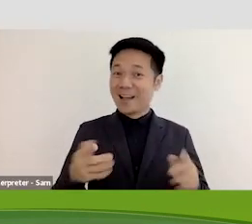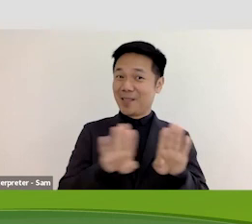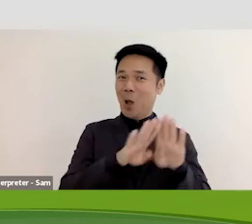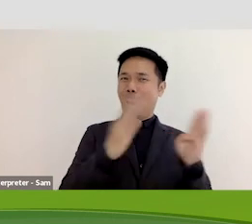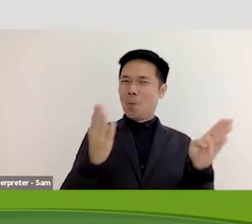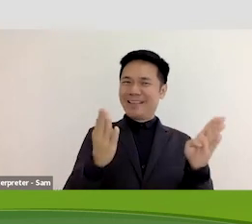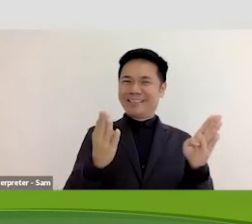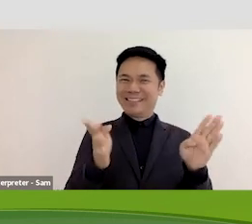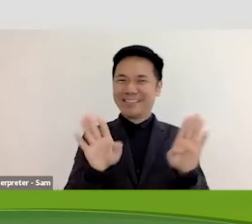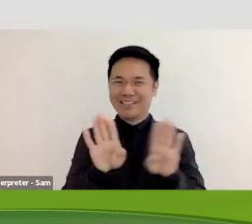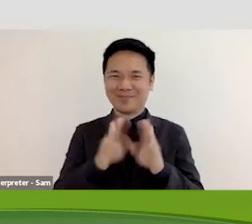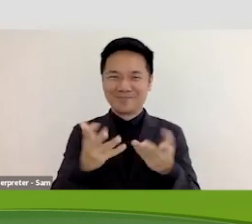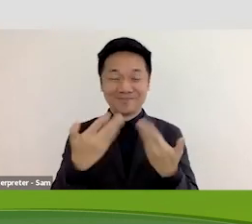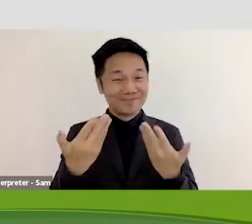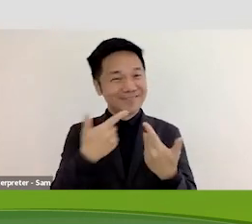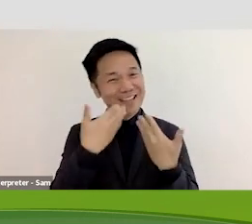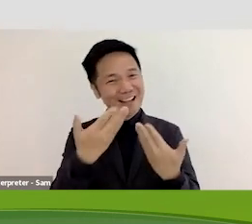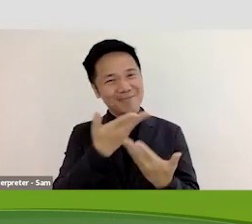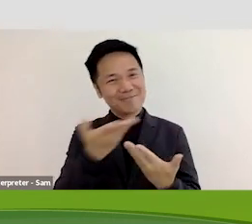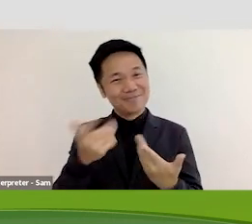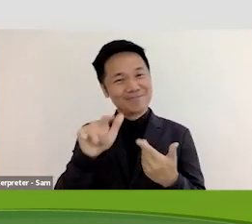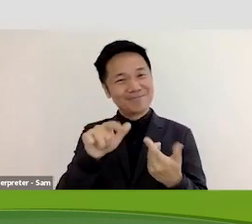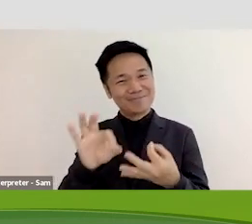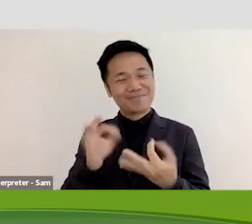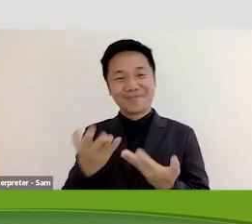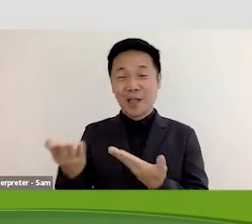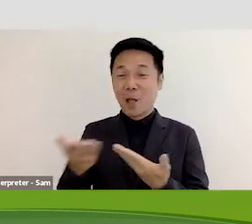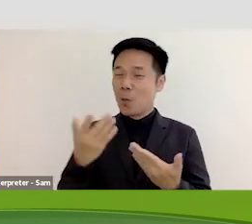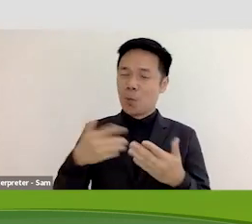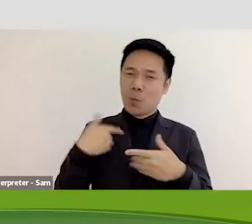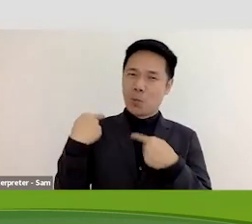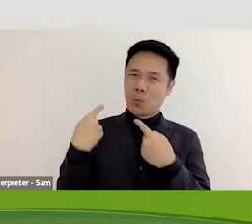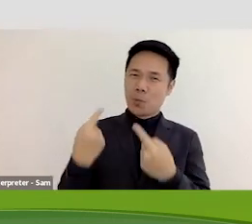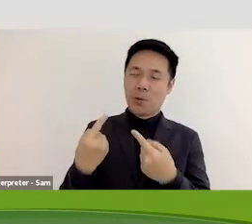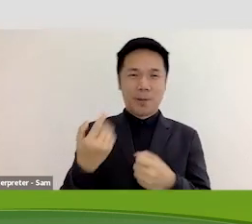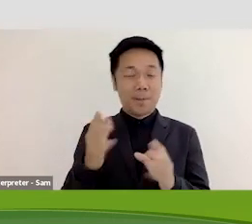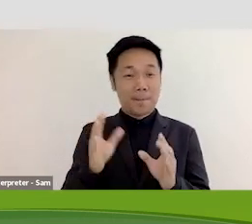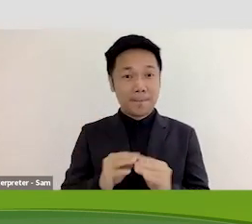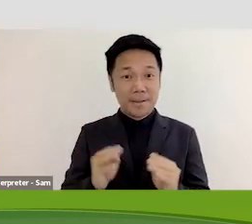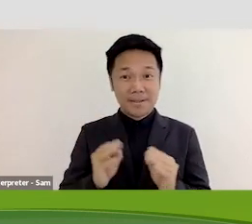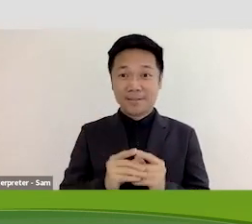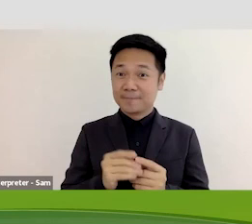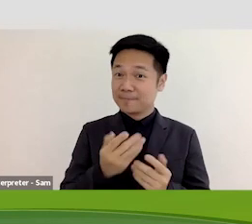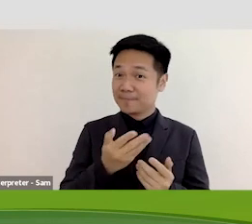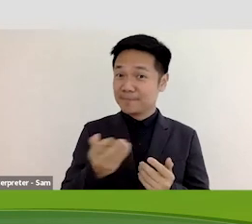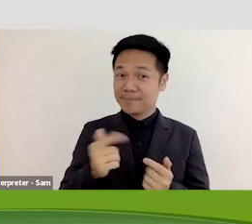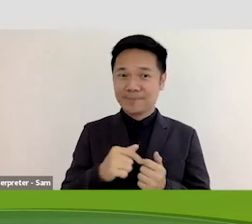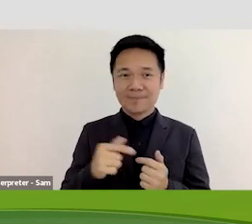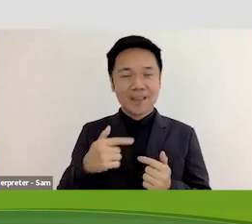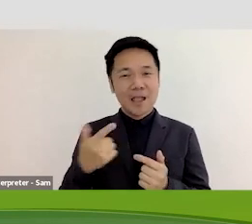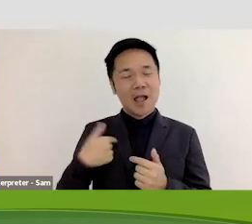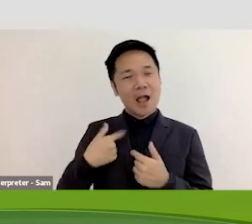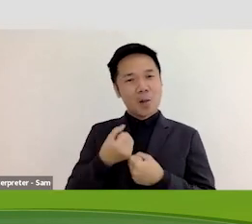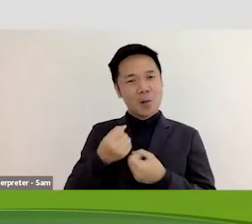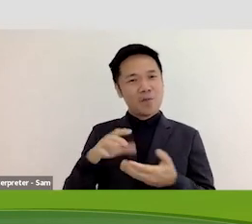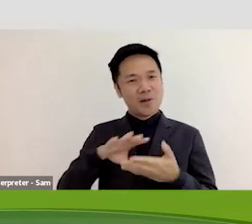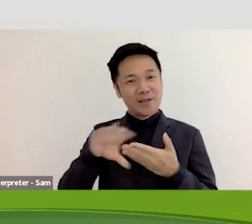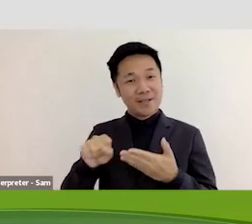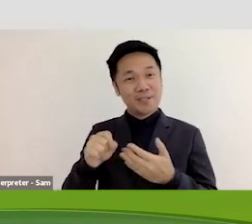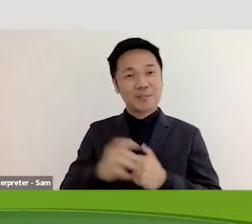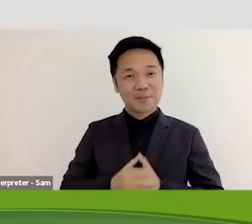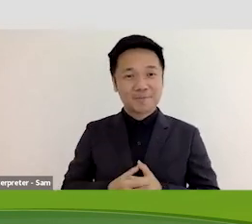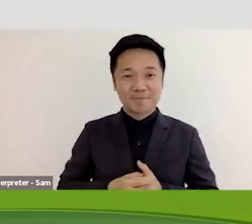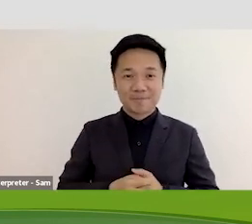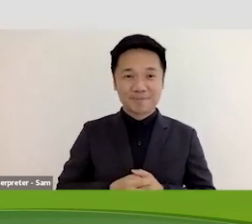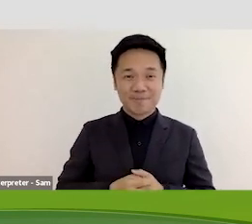Rani. It's been a wonderful, long meeting. Distinguished representatives, civil society partners, colleagues from the United Nations family,